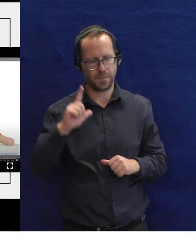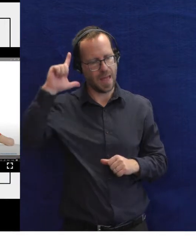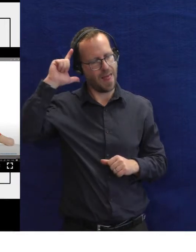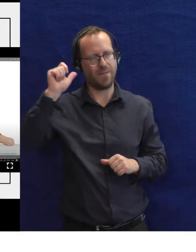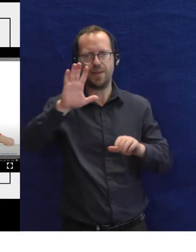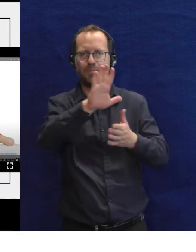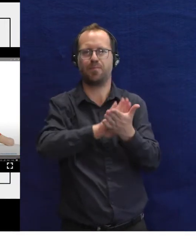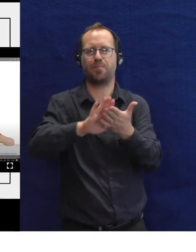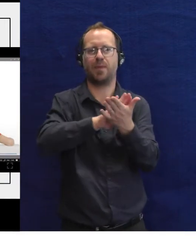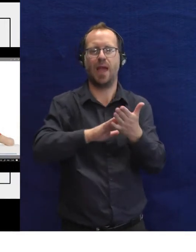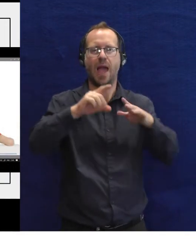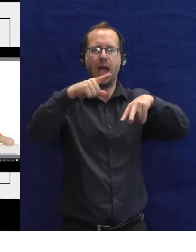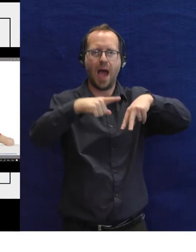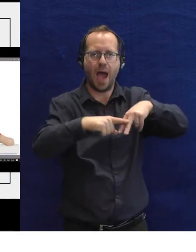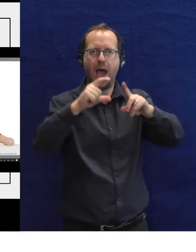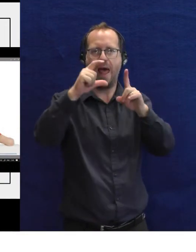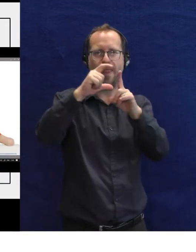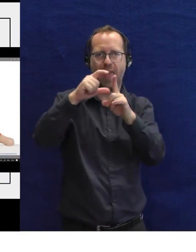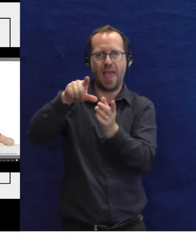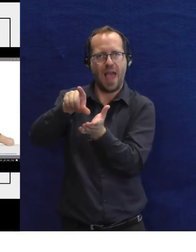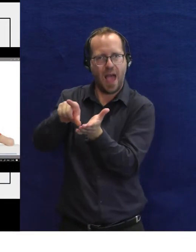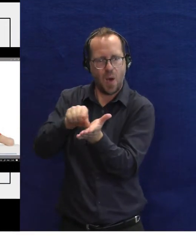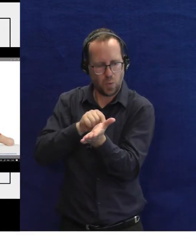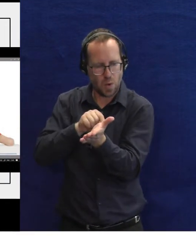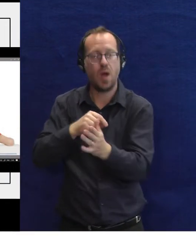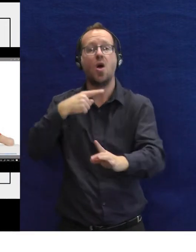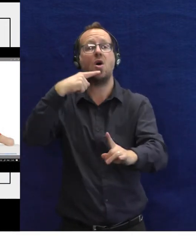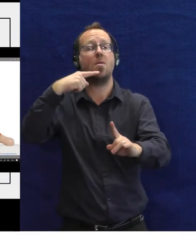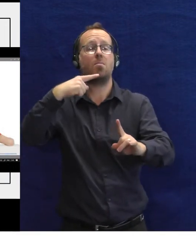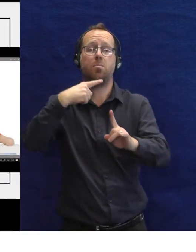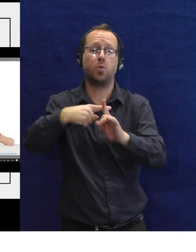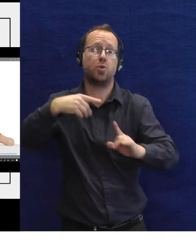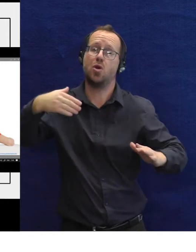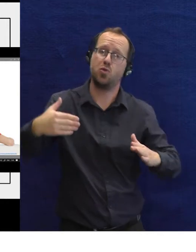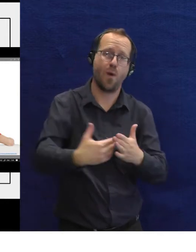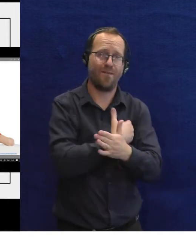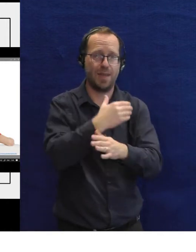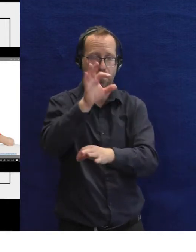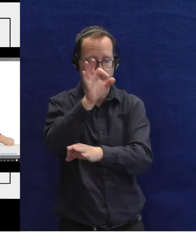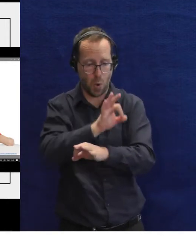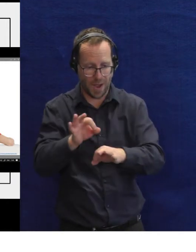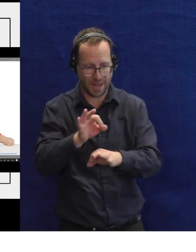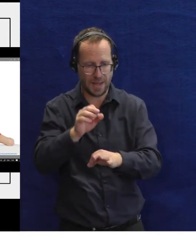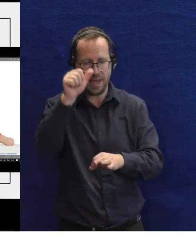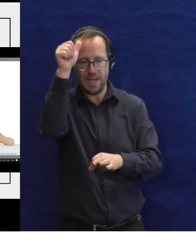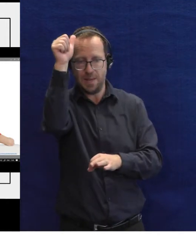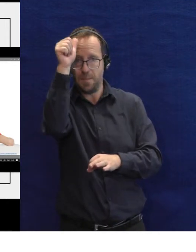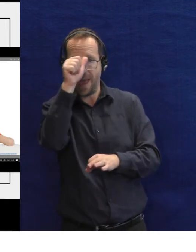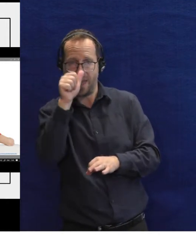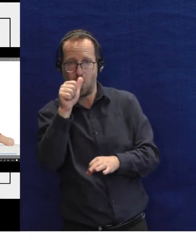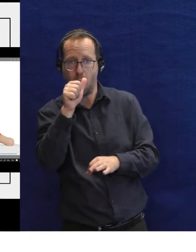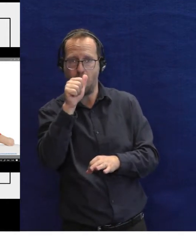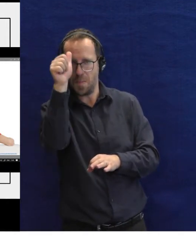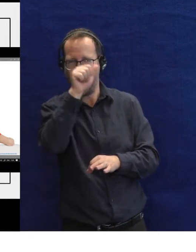So this is the main interface of ADauthor. By adding a new project, we can just type a name of the project.